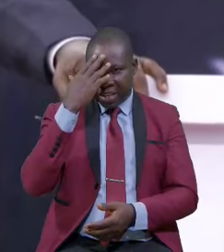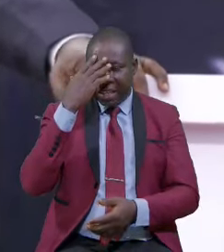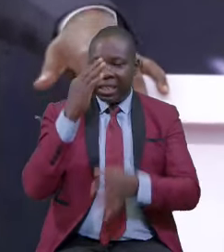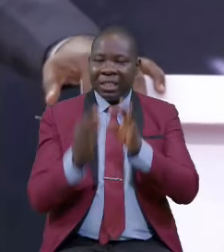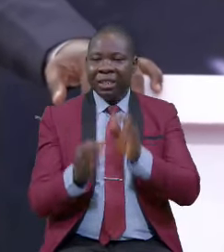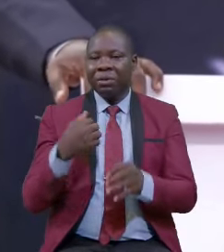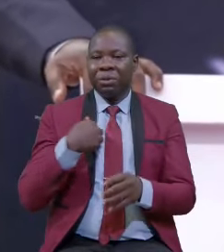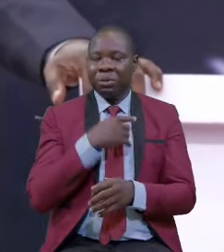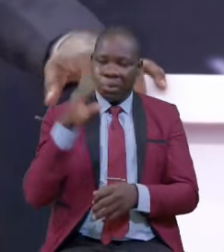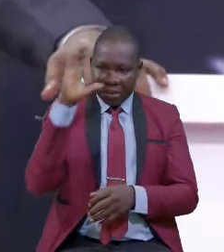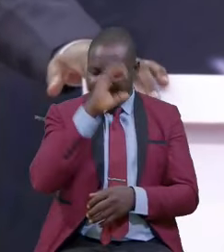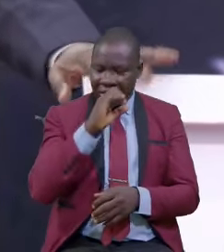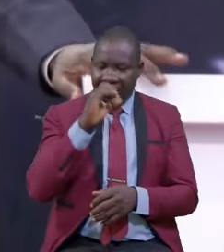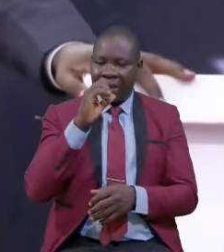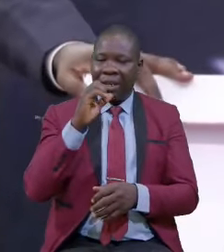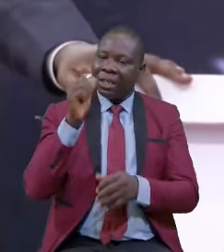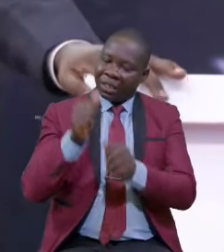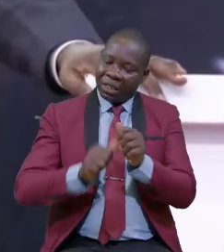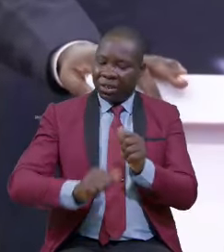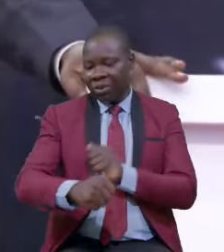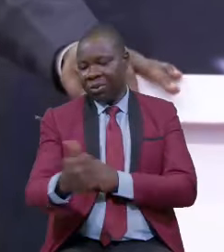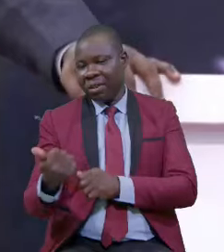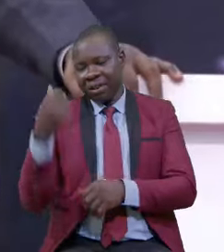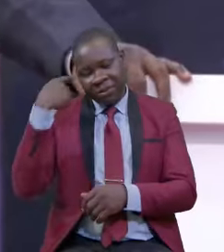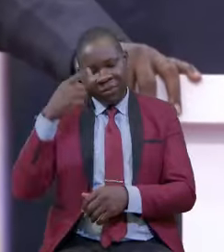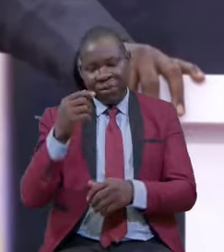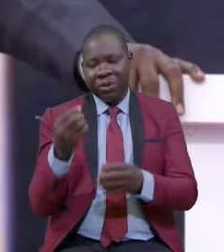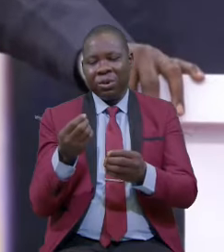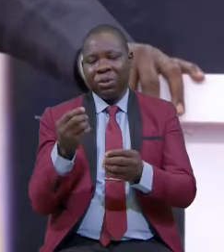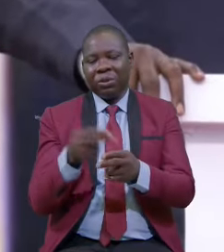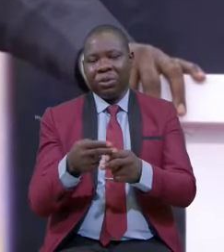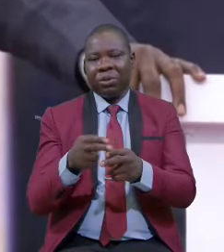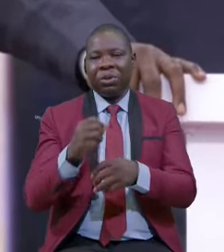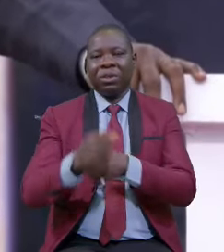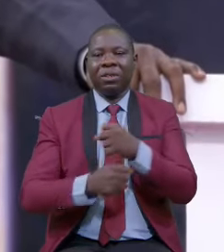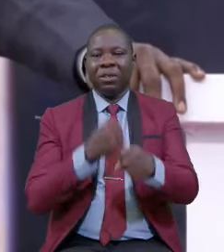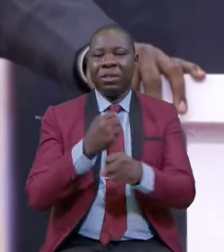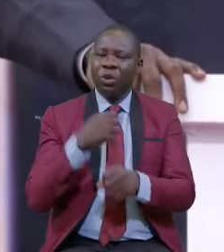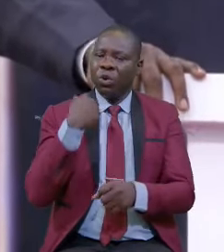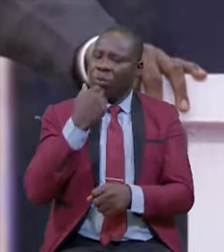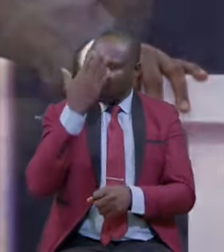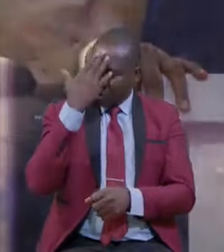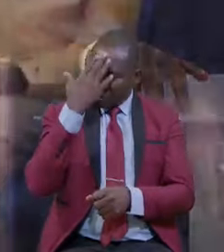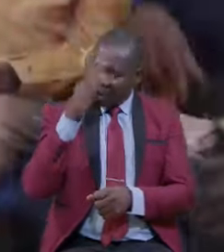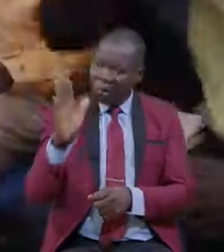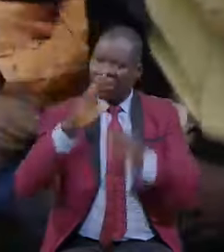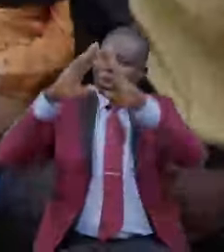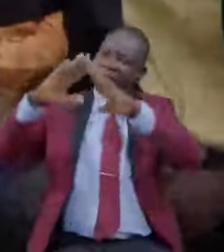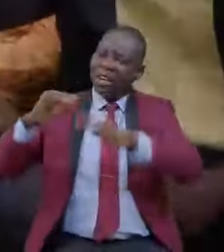few years here, who knows? Your mansion might be beside my mansion